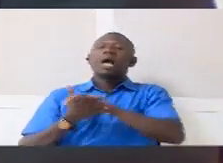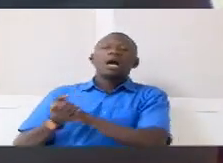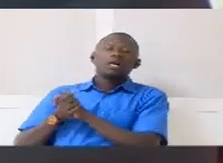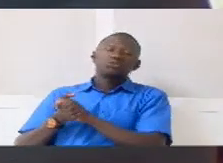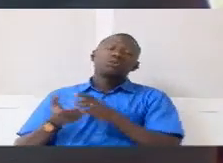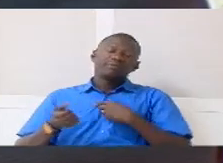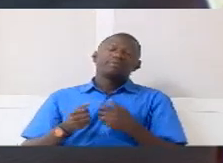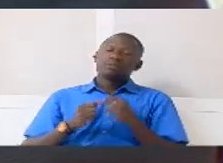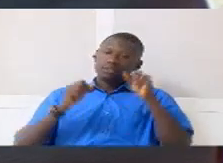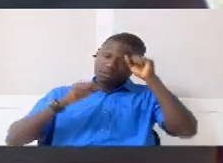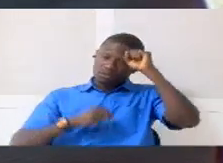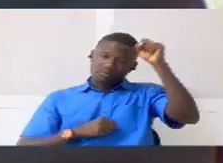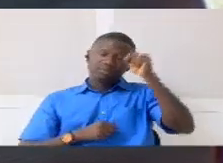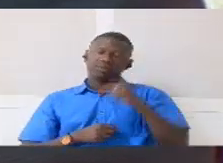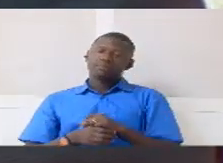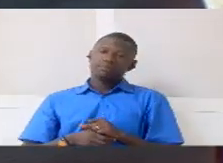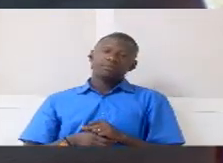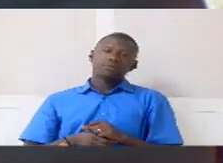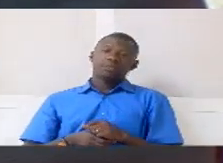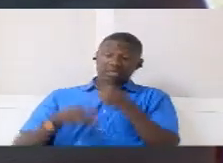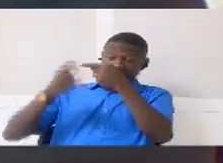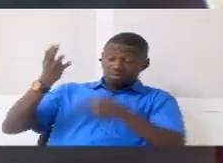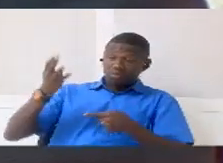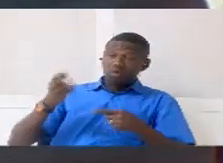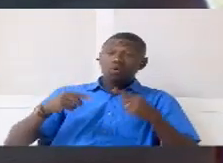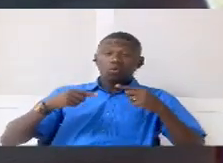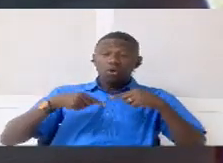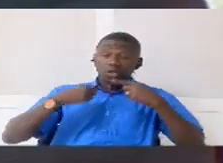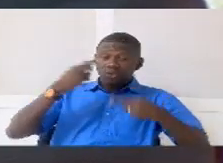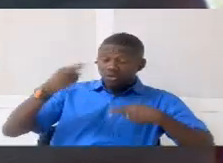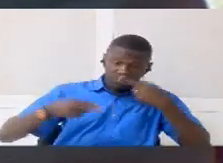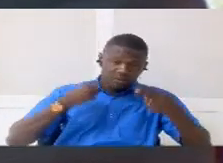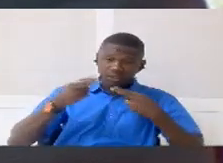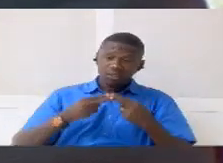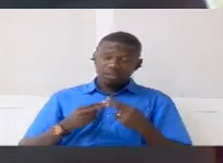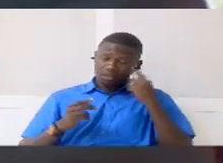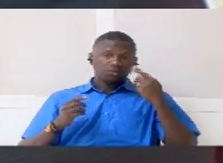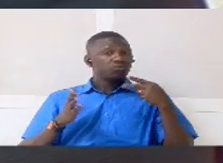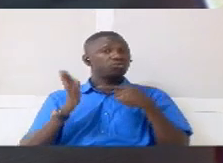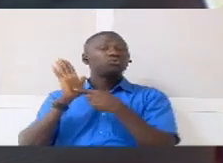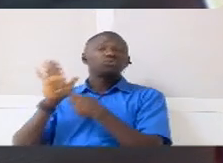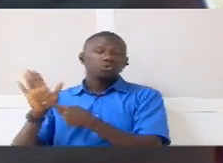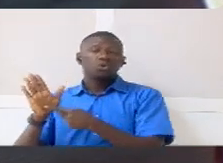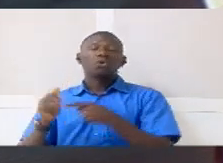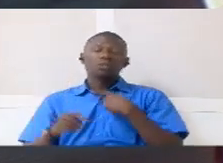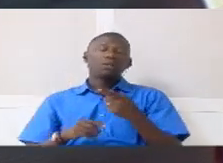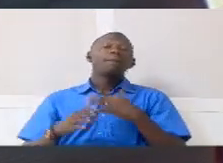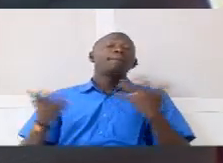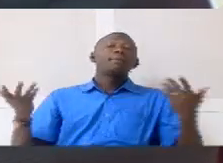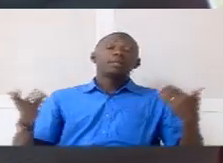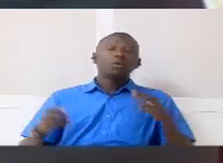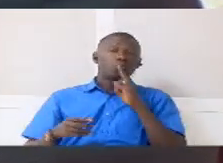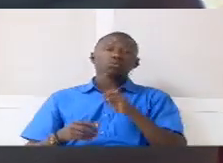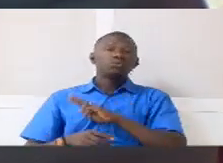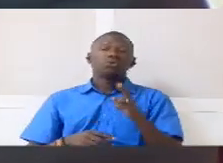Their narratives symbolize the experience endured by many others who could not, for